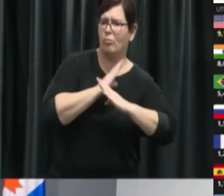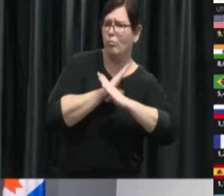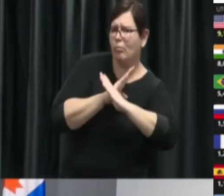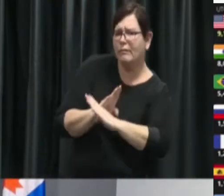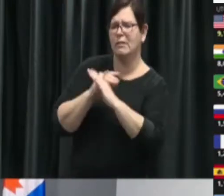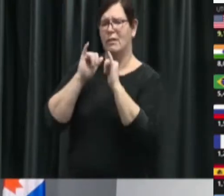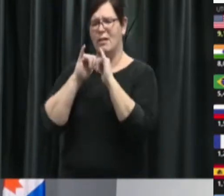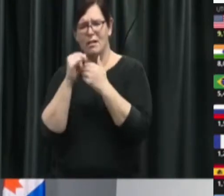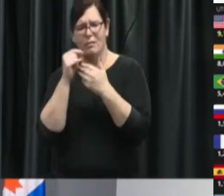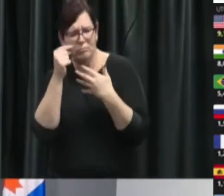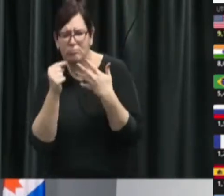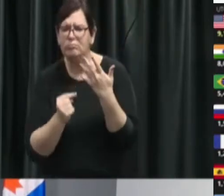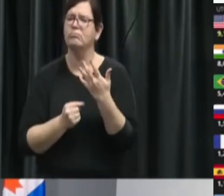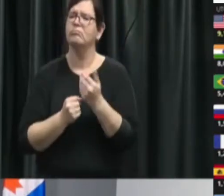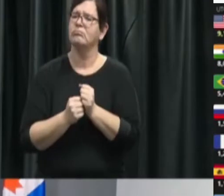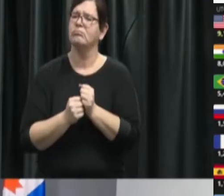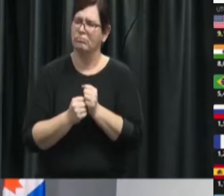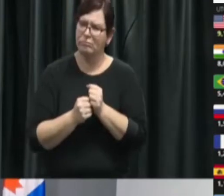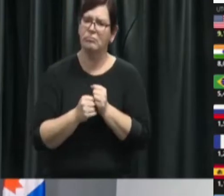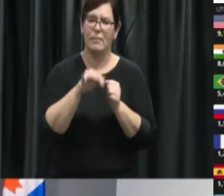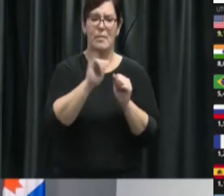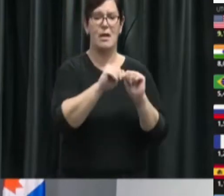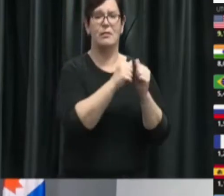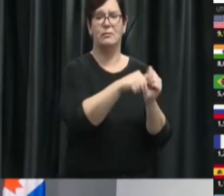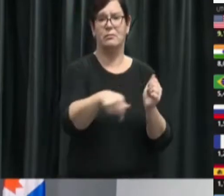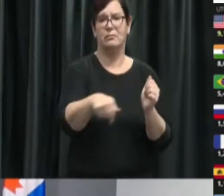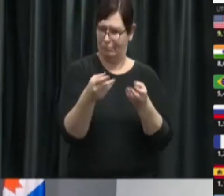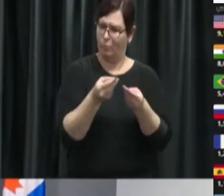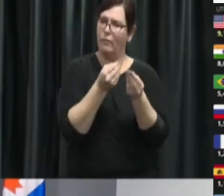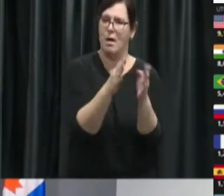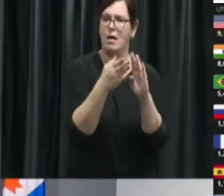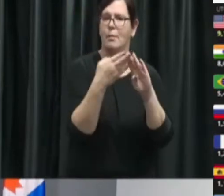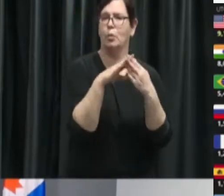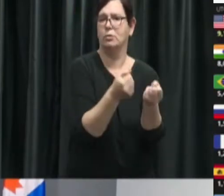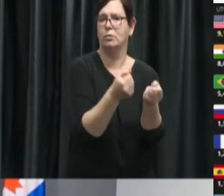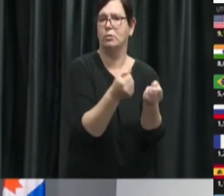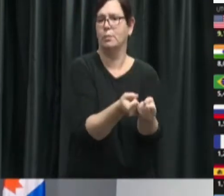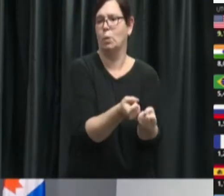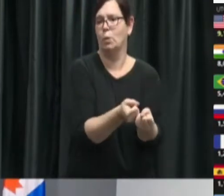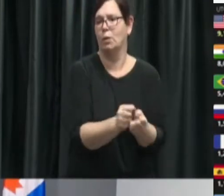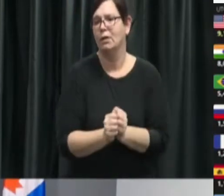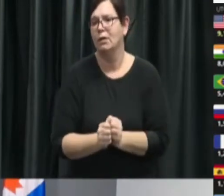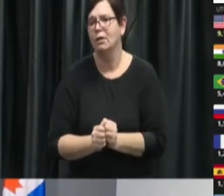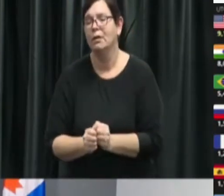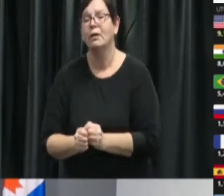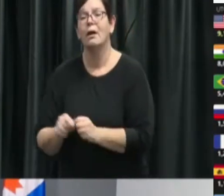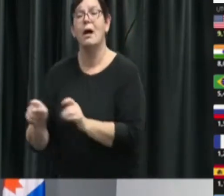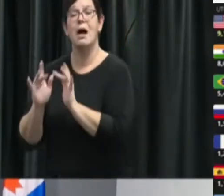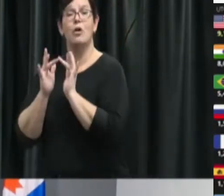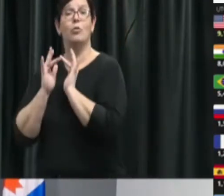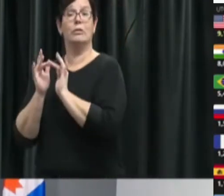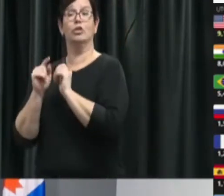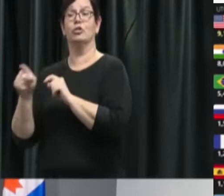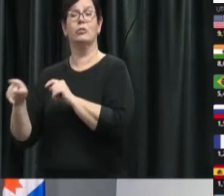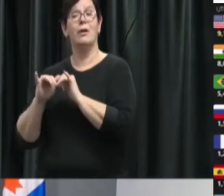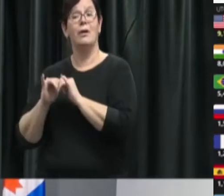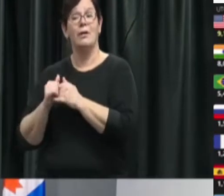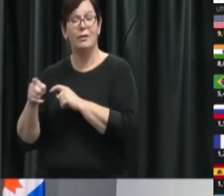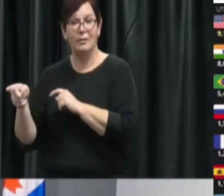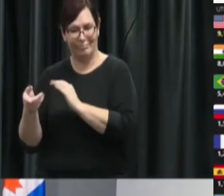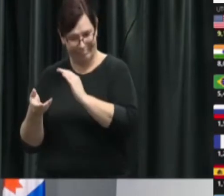support. The outreach team also present to community agency staff and volunteers to build